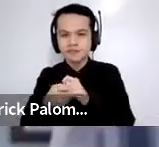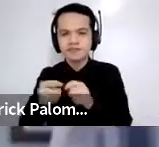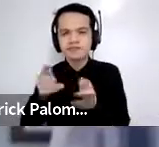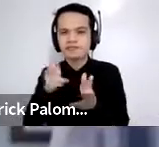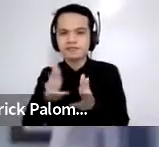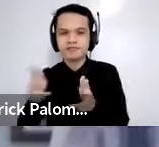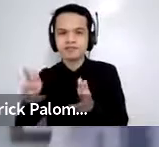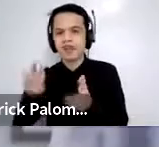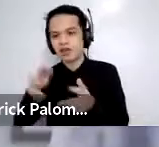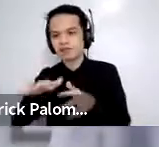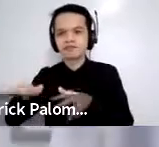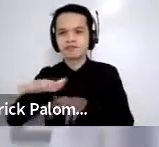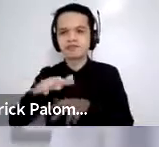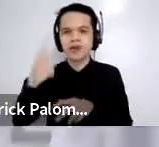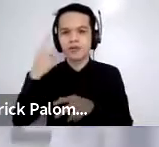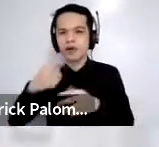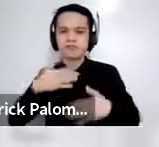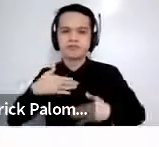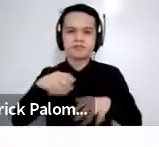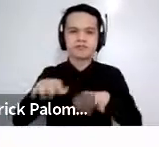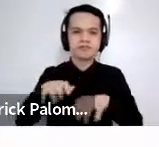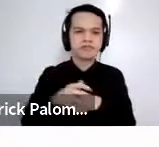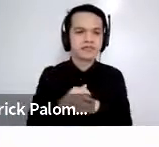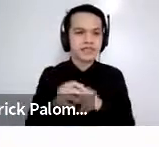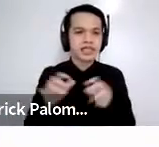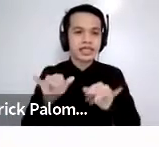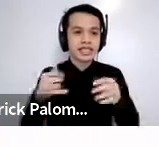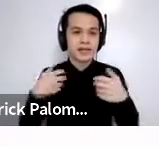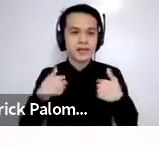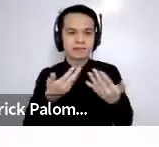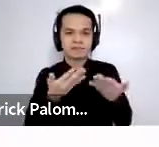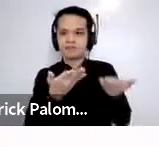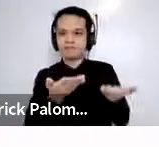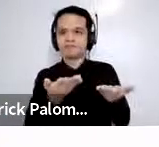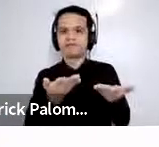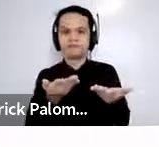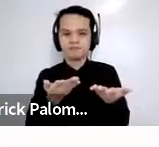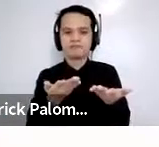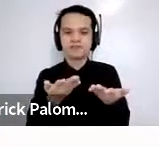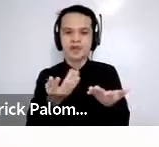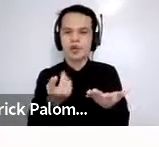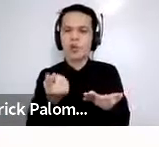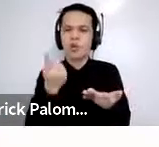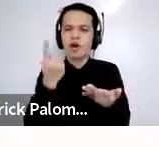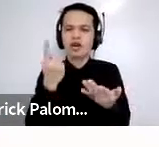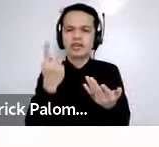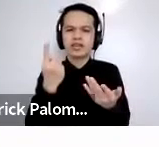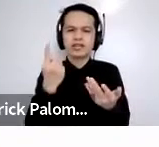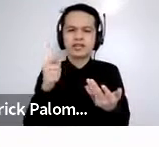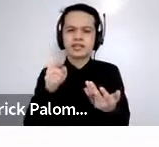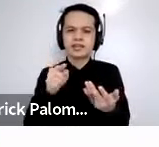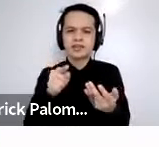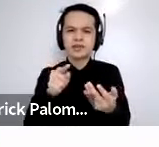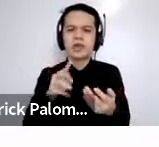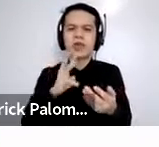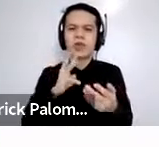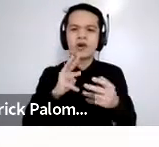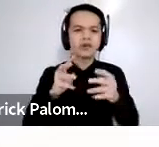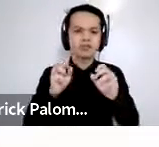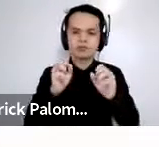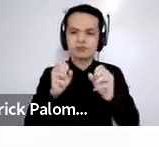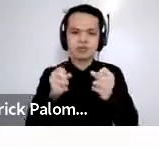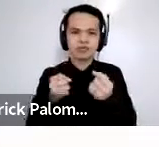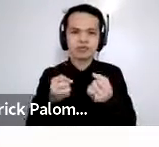the easements along the Pasig River, one of the main water artery here. And what we're going to do is